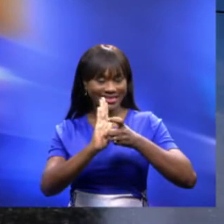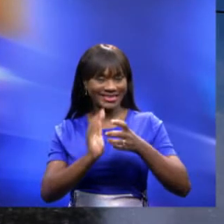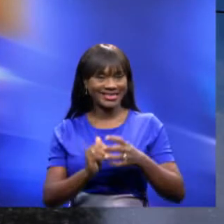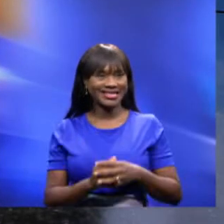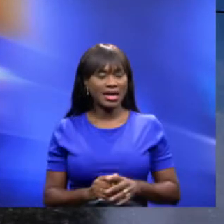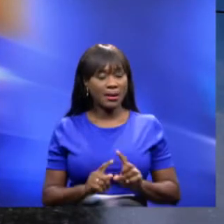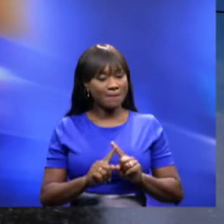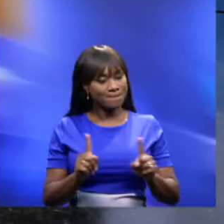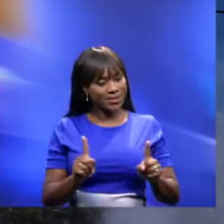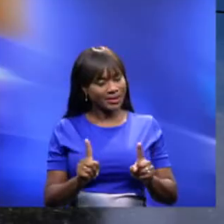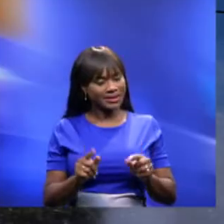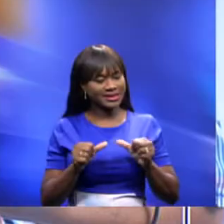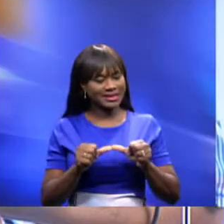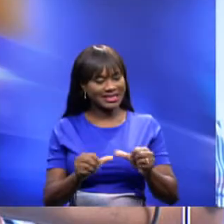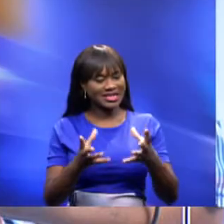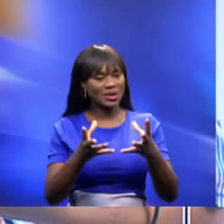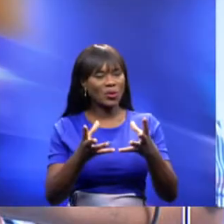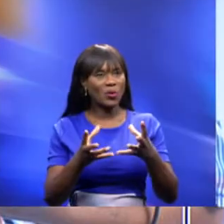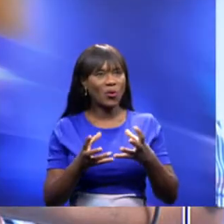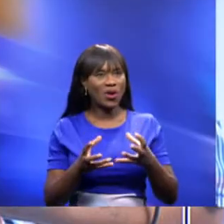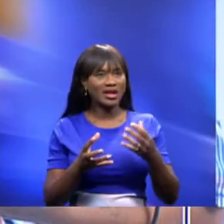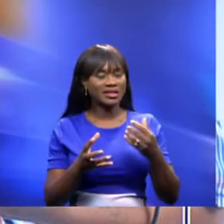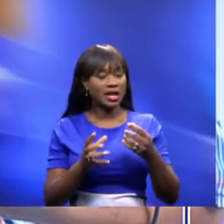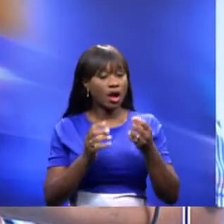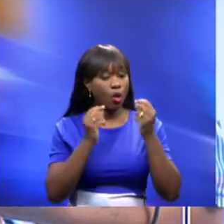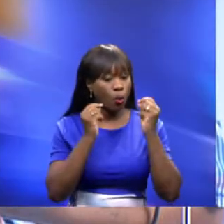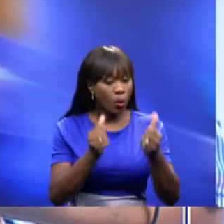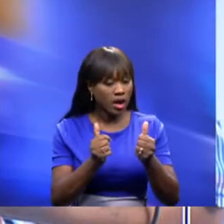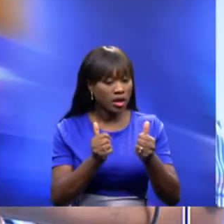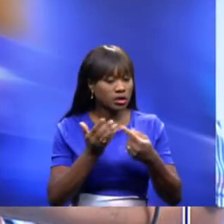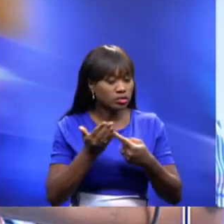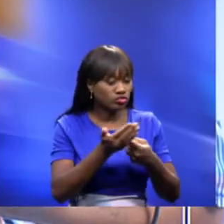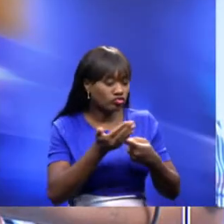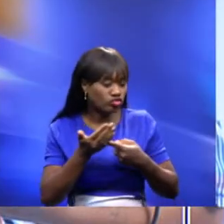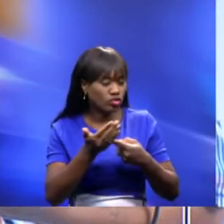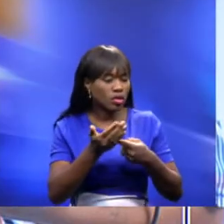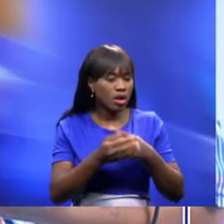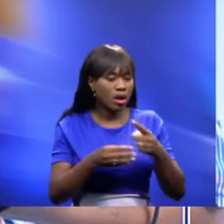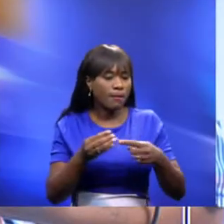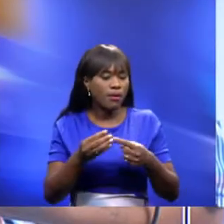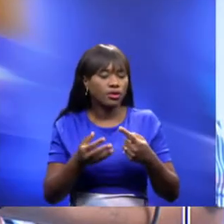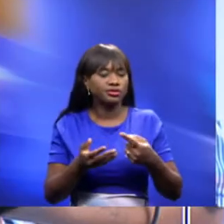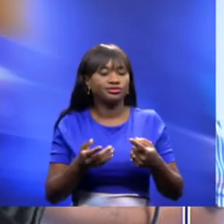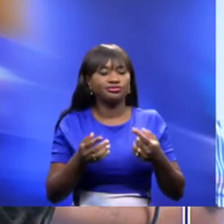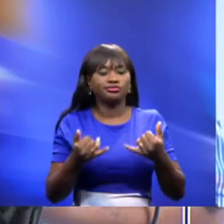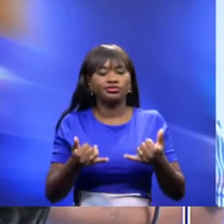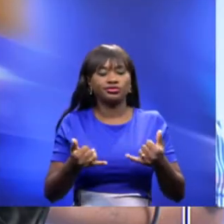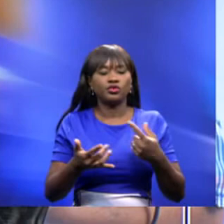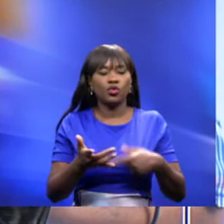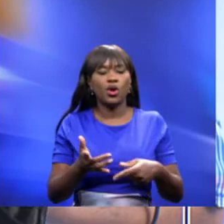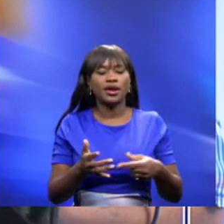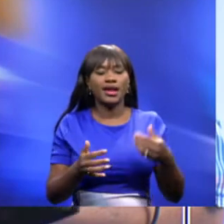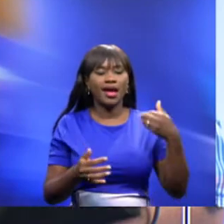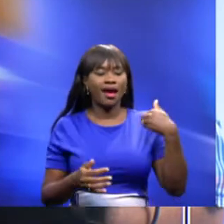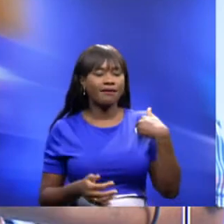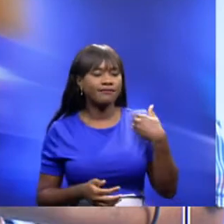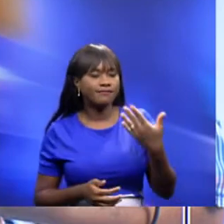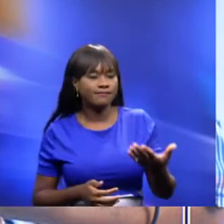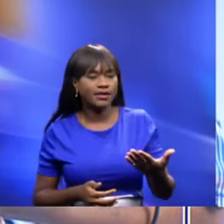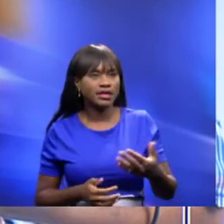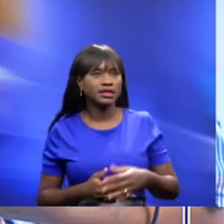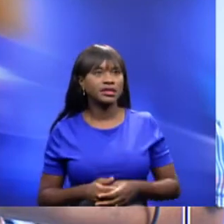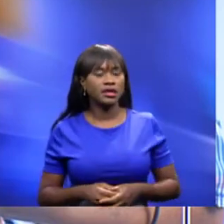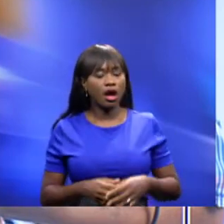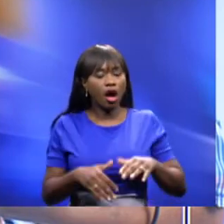but I still want to have a quick discourse about the current trends in terms of what do we have out there in terms of us